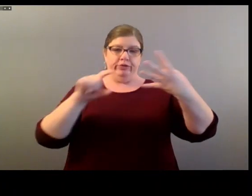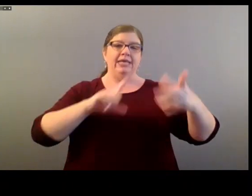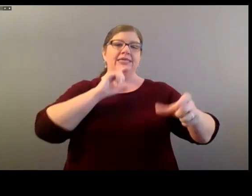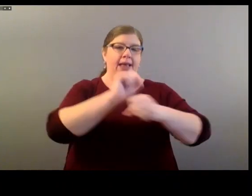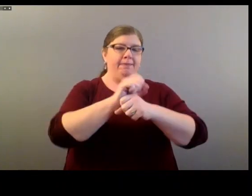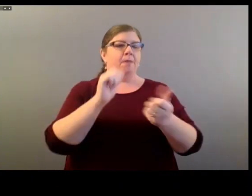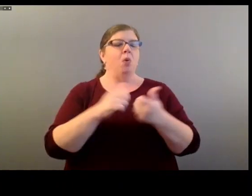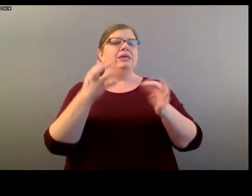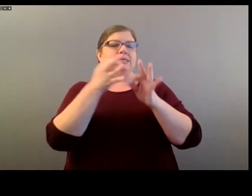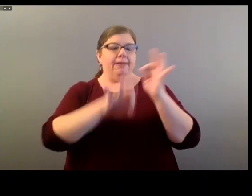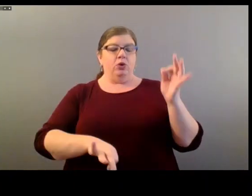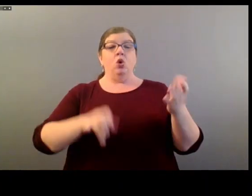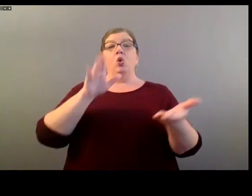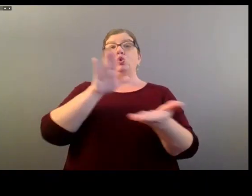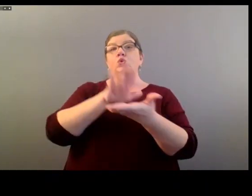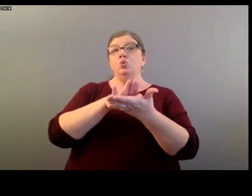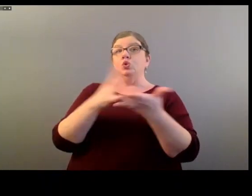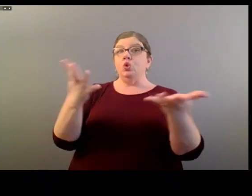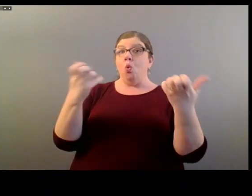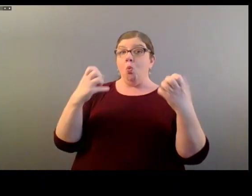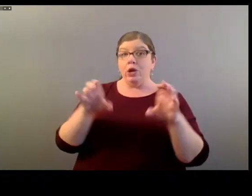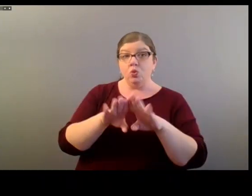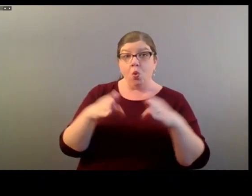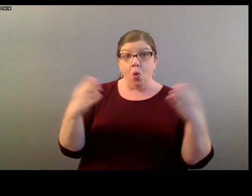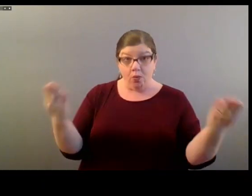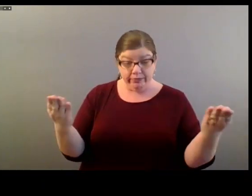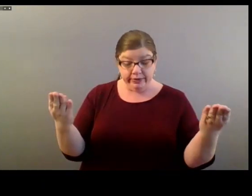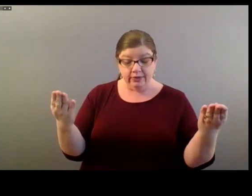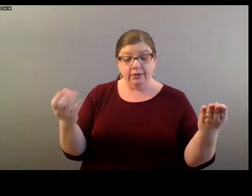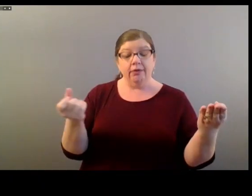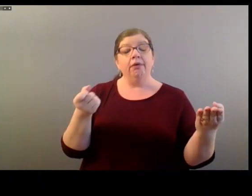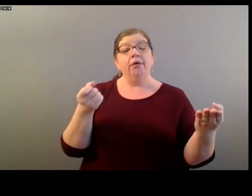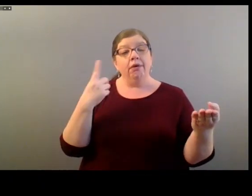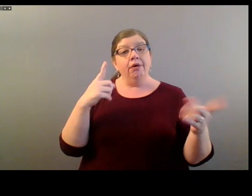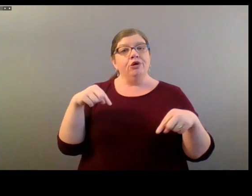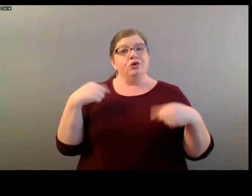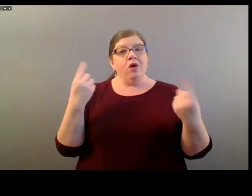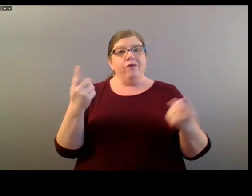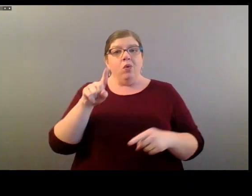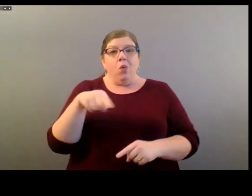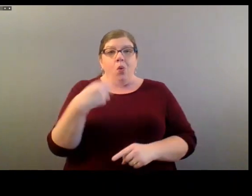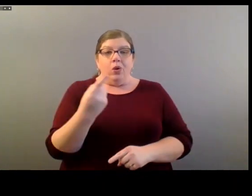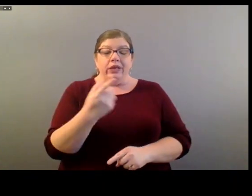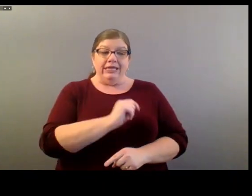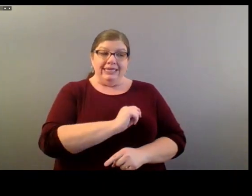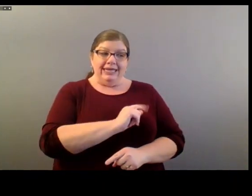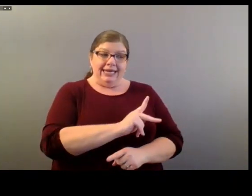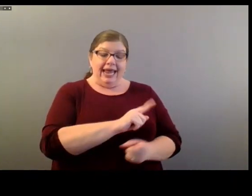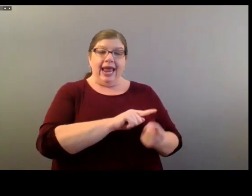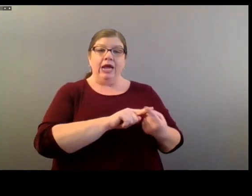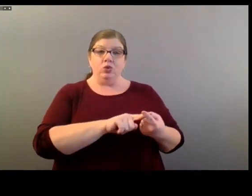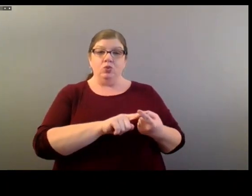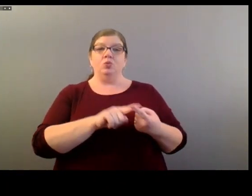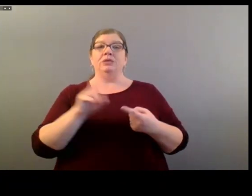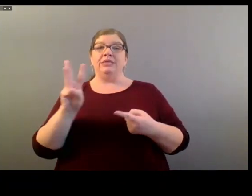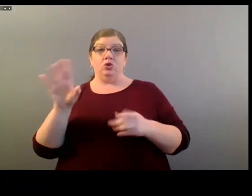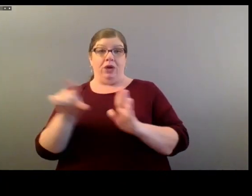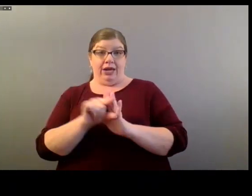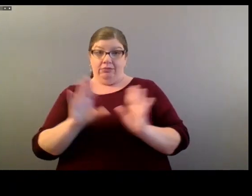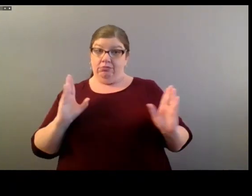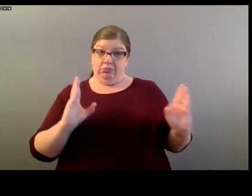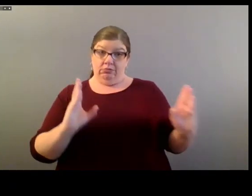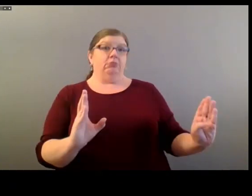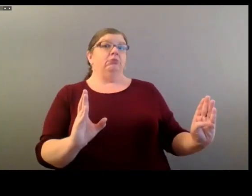Schools that would like to open, remember it's so far only transitional kindergarten through 6th grade.